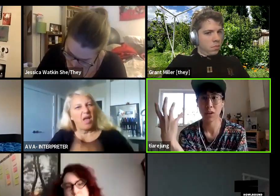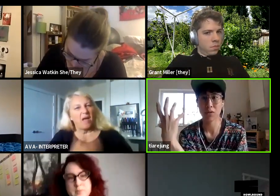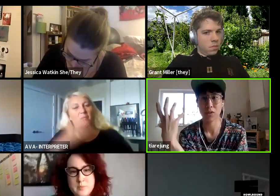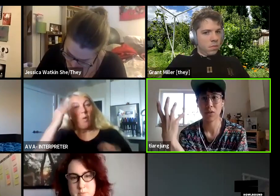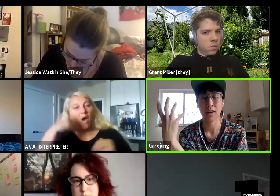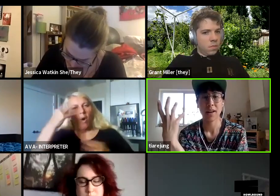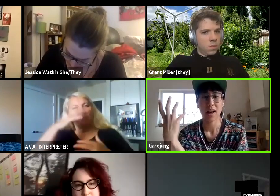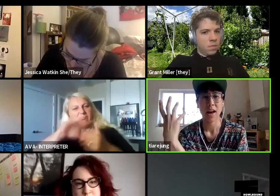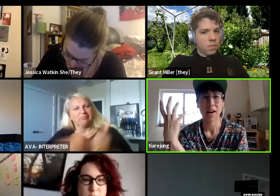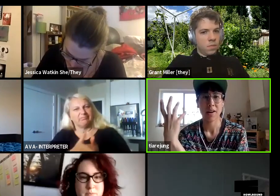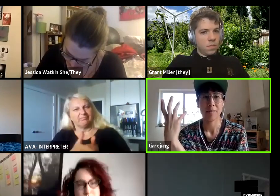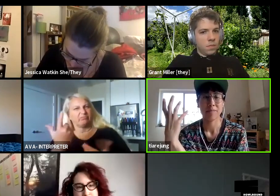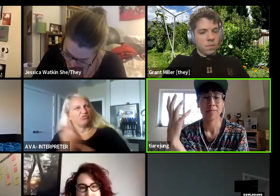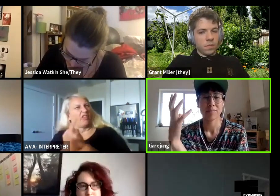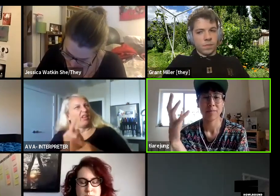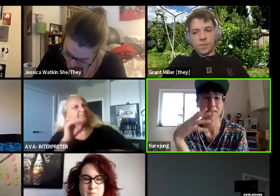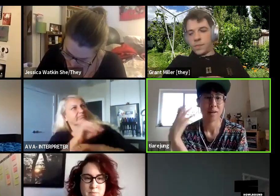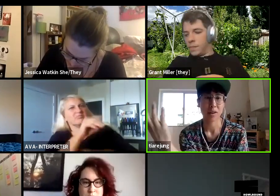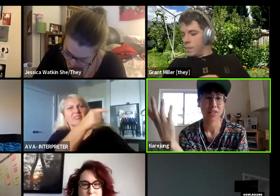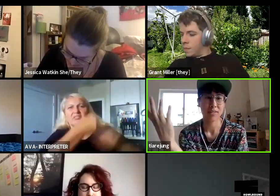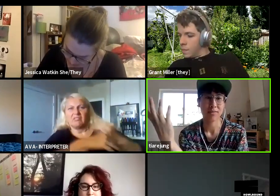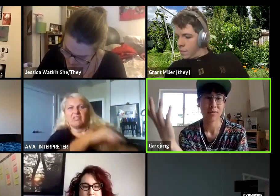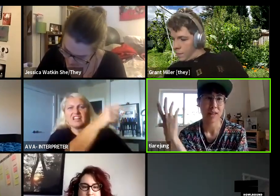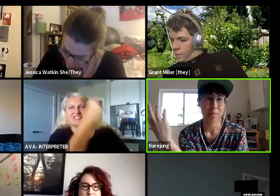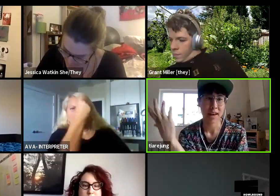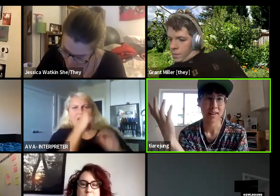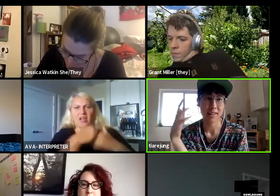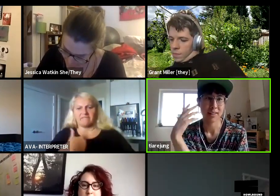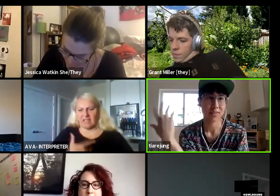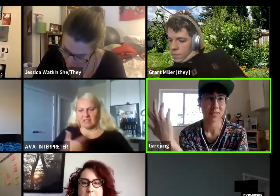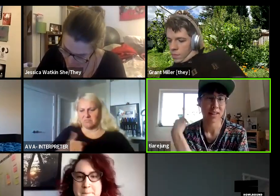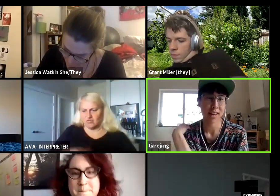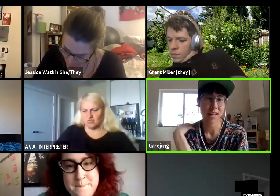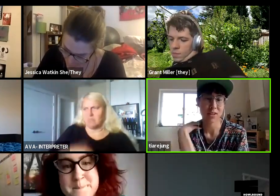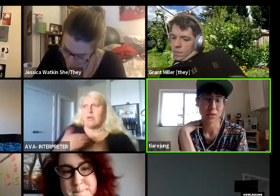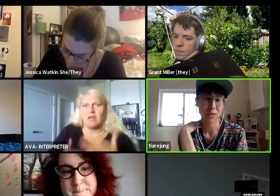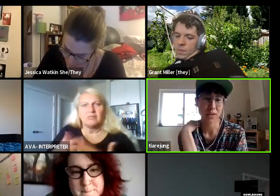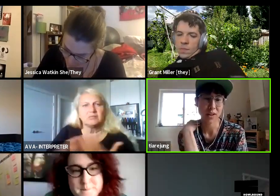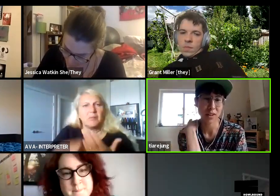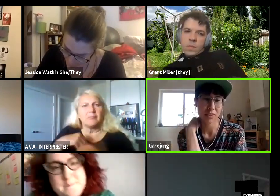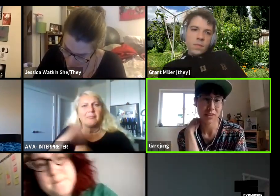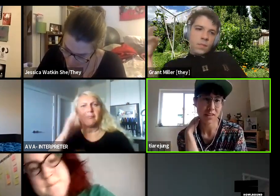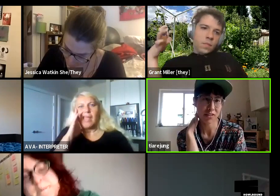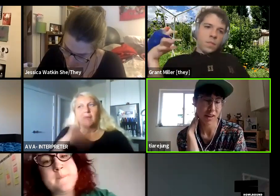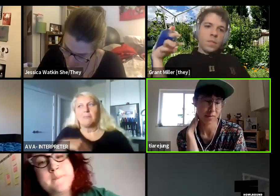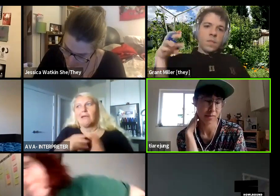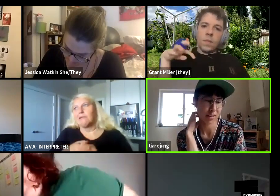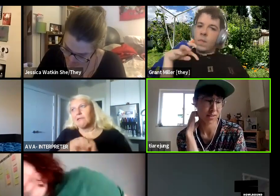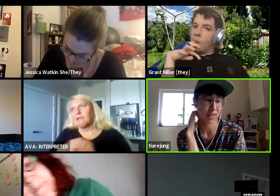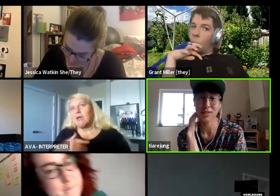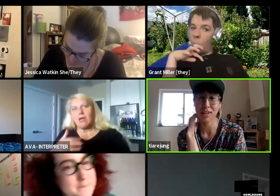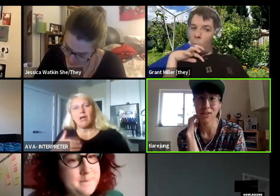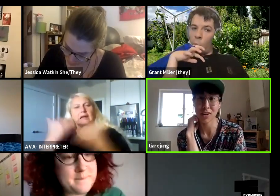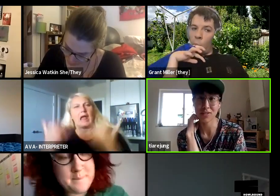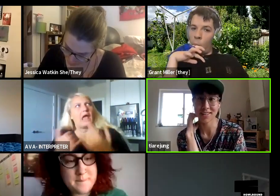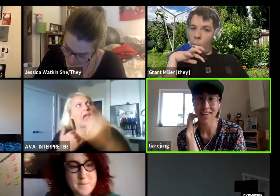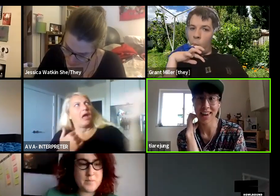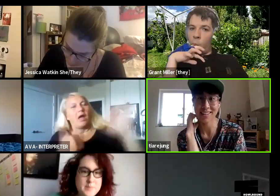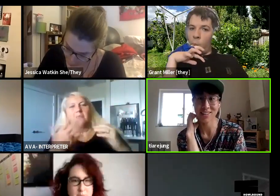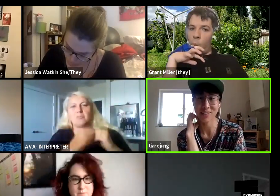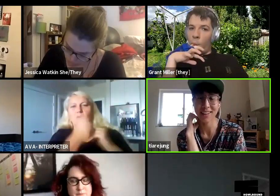I'm going through as I'm often in bed and can't do a lot of stuff. And there's a lot of stuff